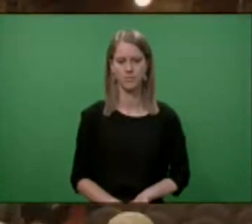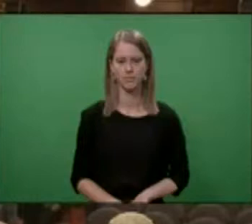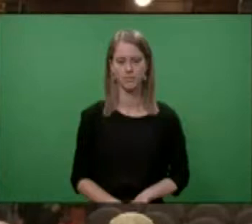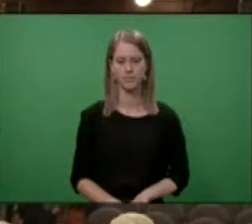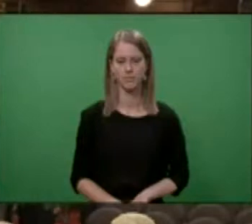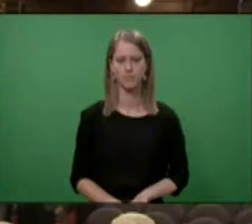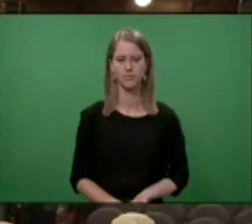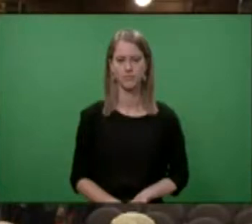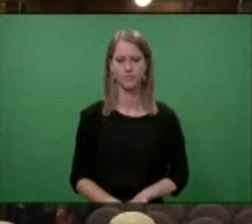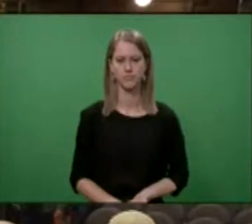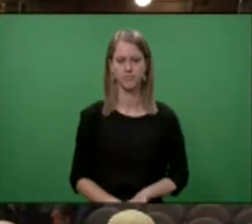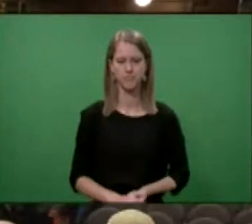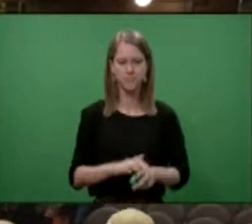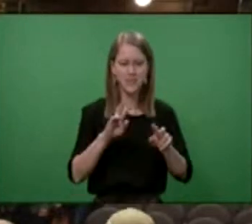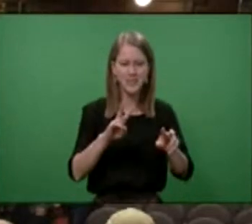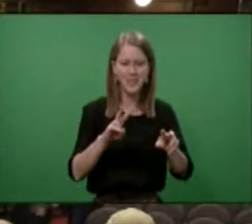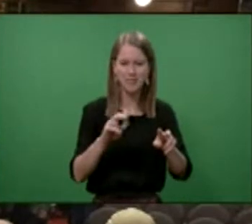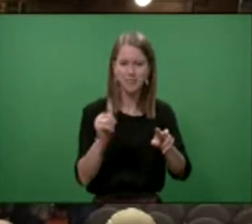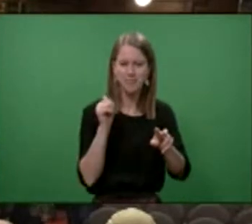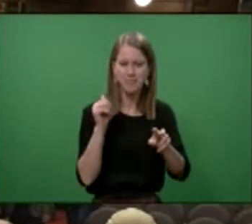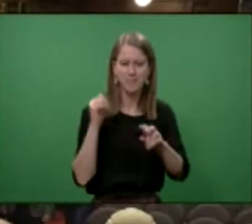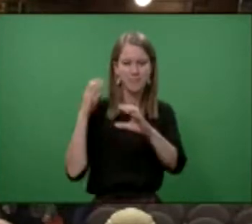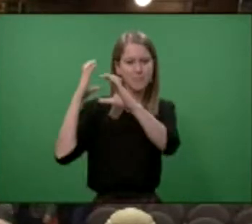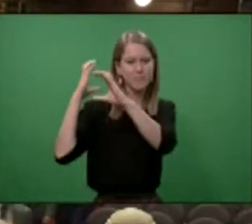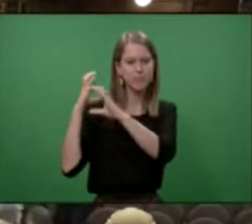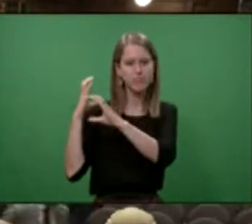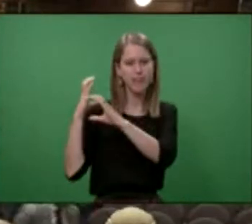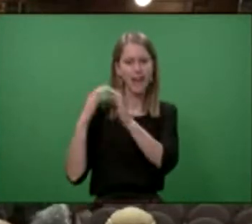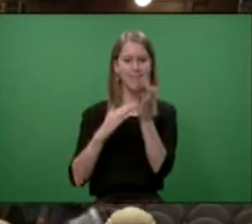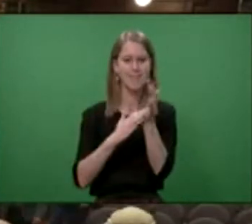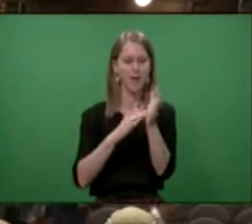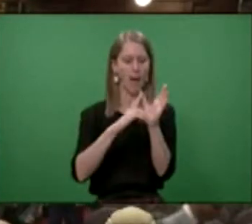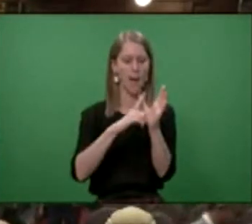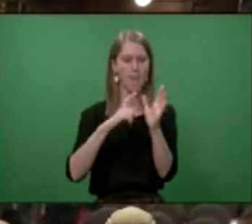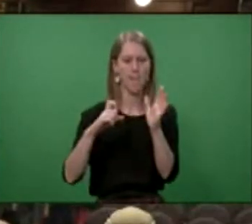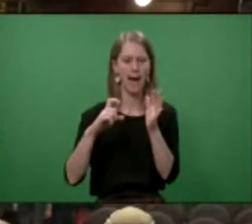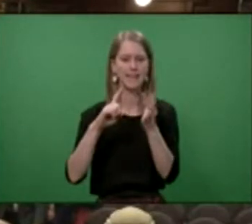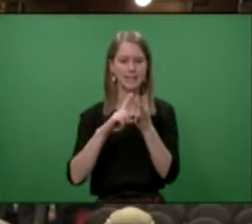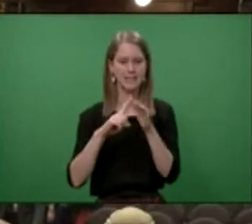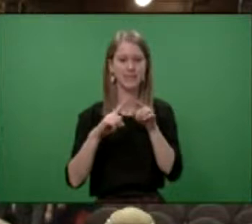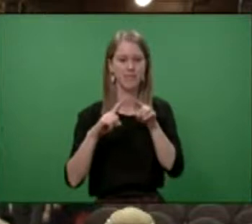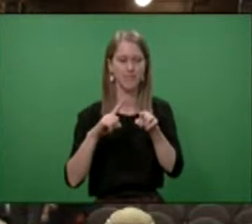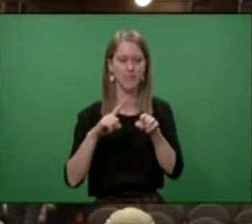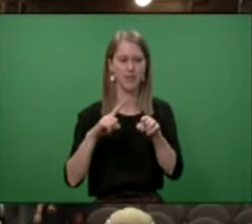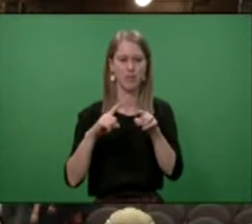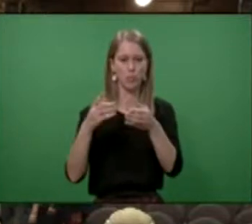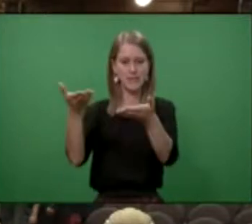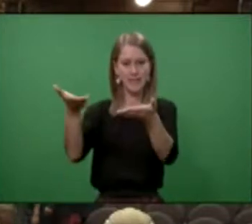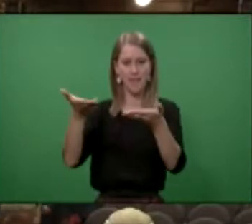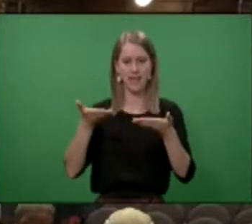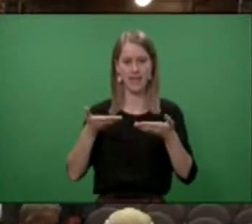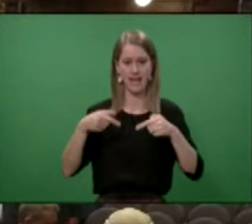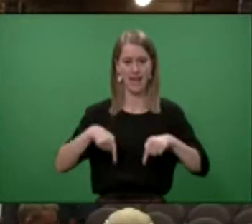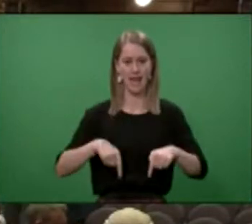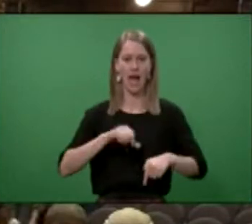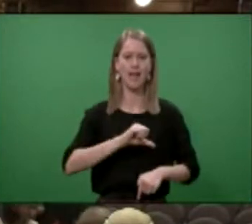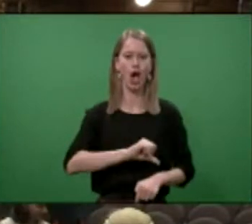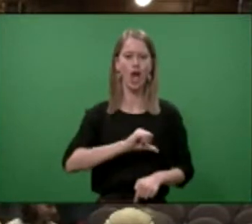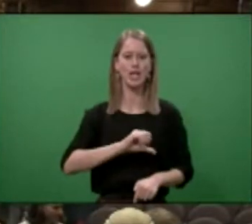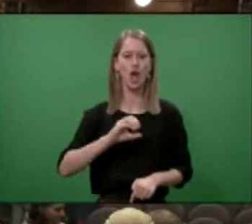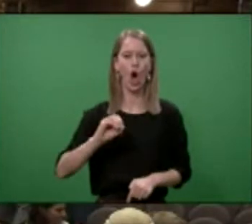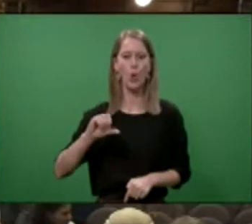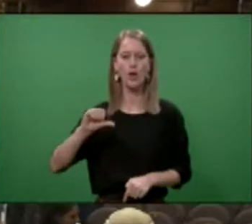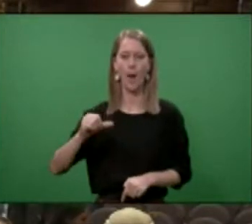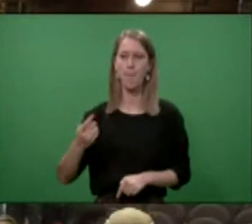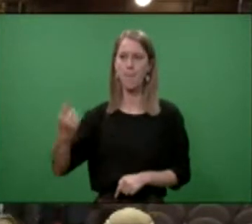So the mace that was just in vision of those who were watching was presented to the House of Representatives in 1909 from the then Prime Minister, the